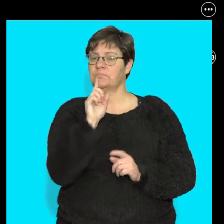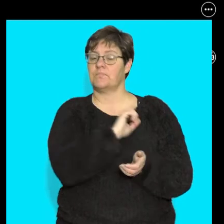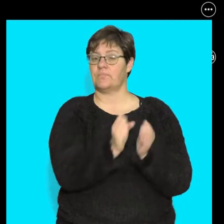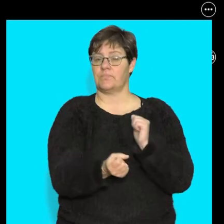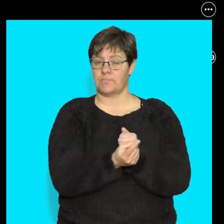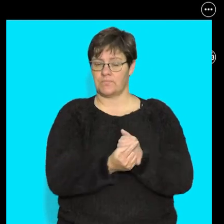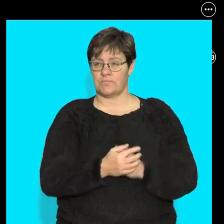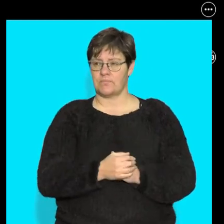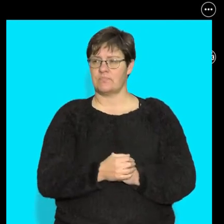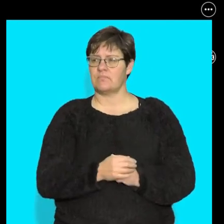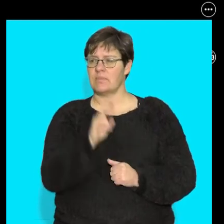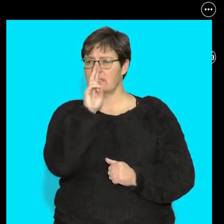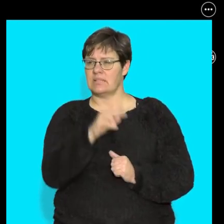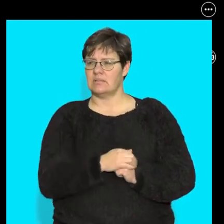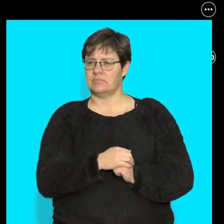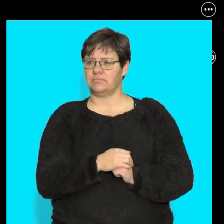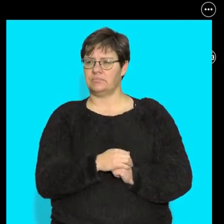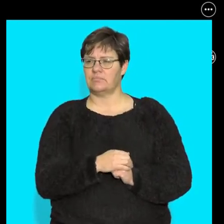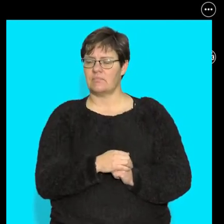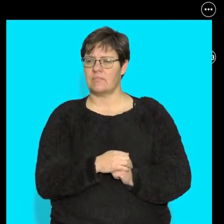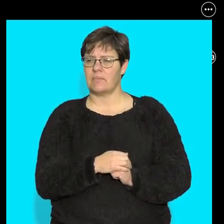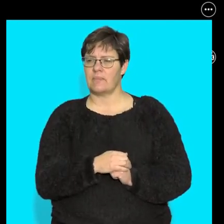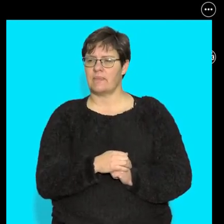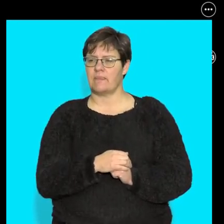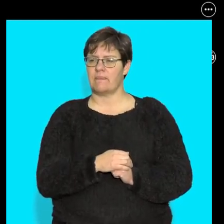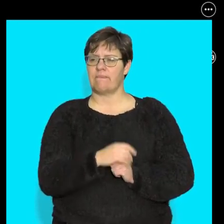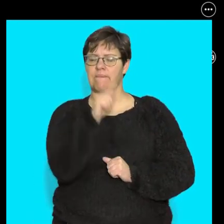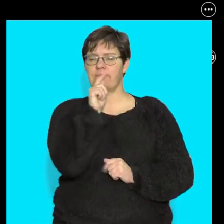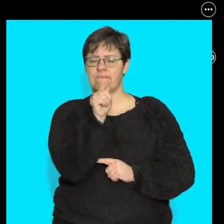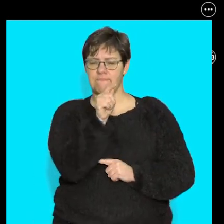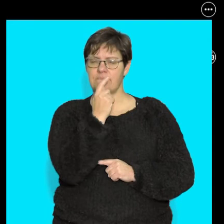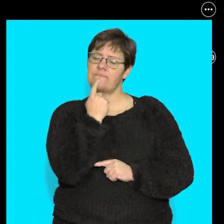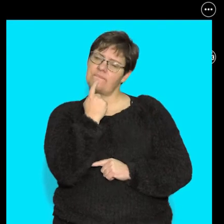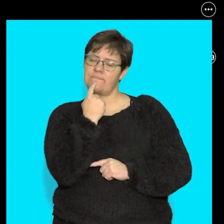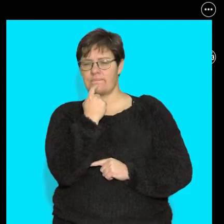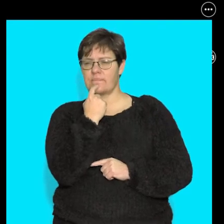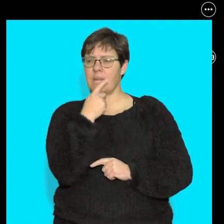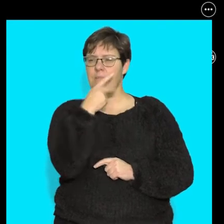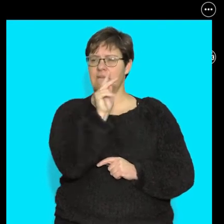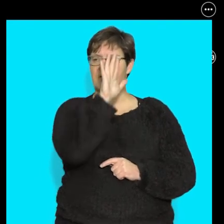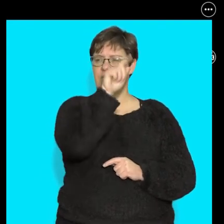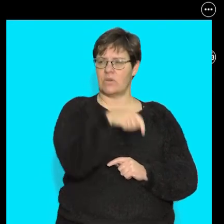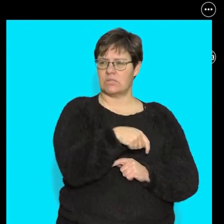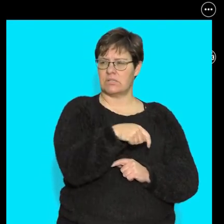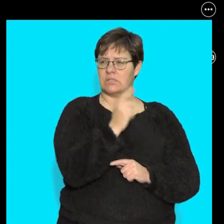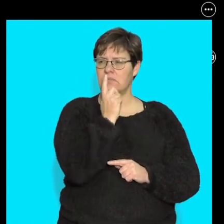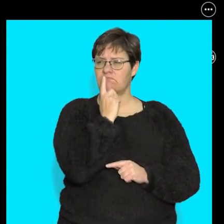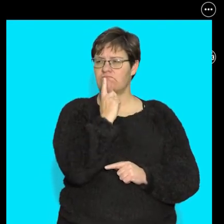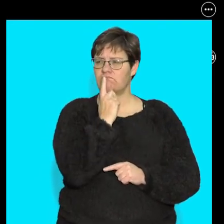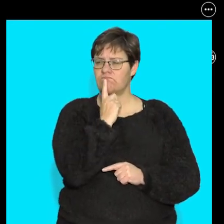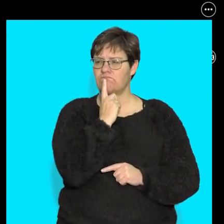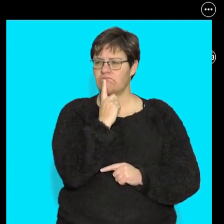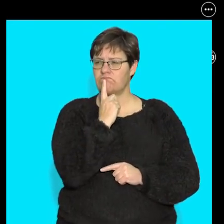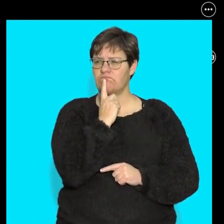is happening here. Do you see? So this means Mavis is going to pay 5,000. This is